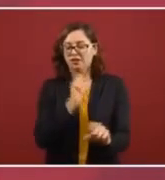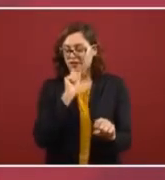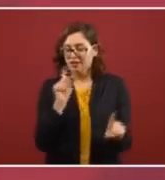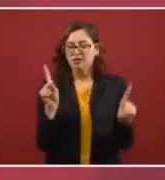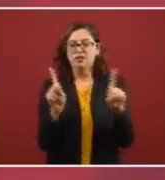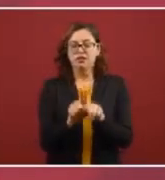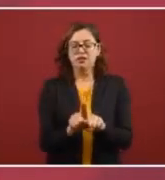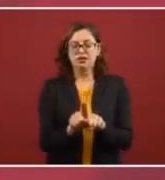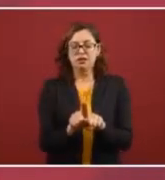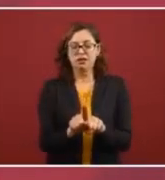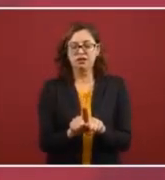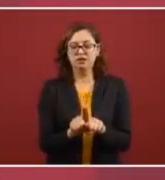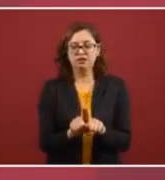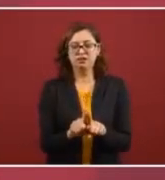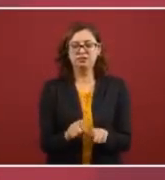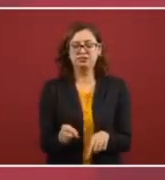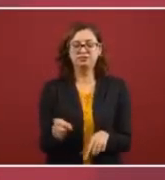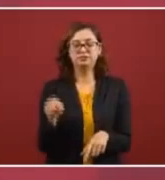Sinaloa.